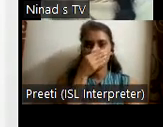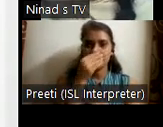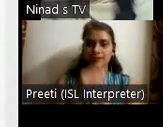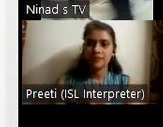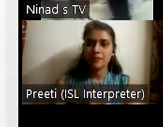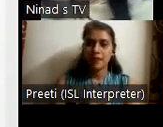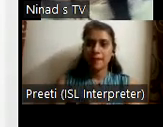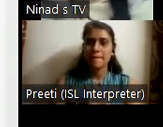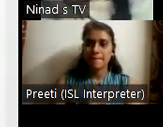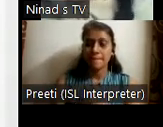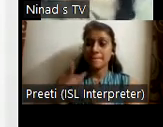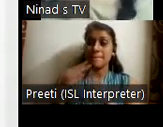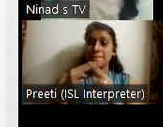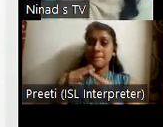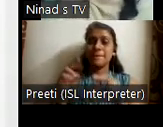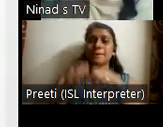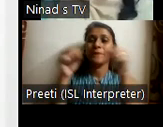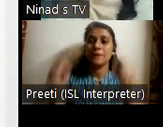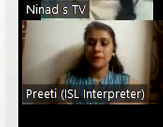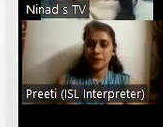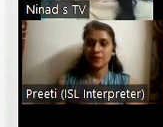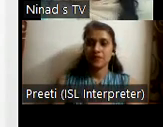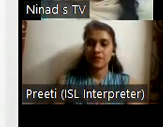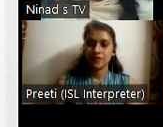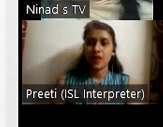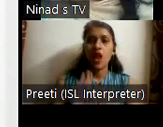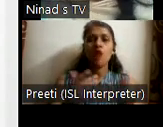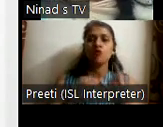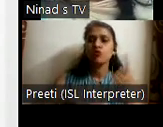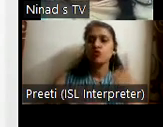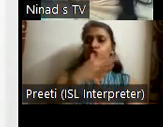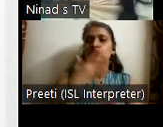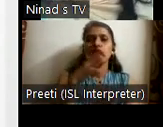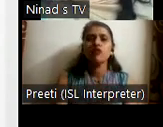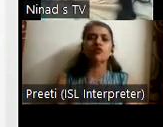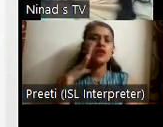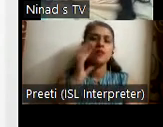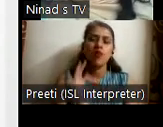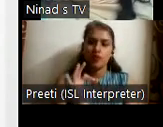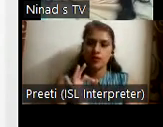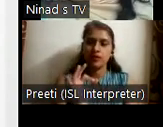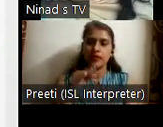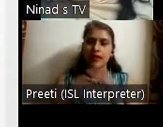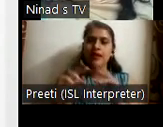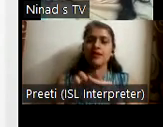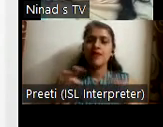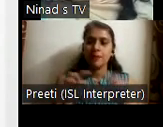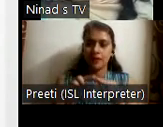system. Okay, so how social inclusion is important in families as a